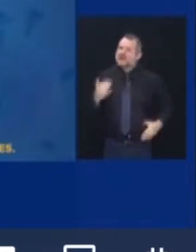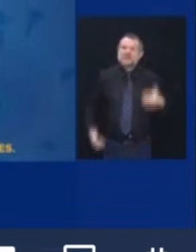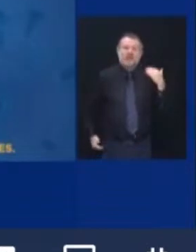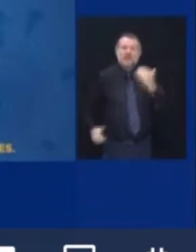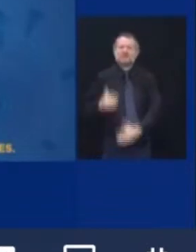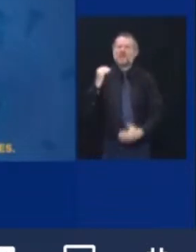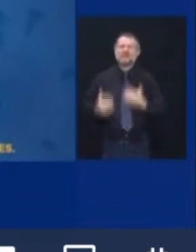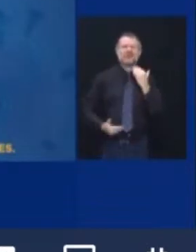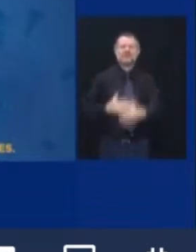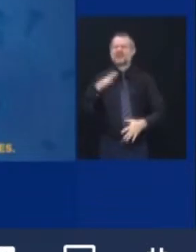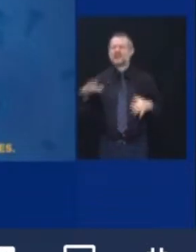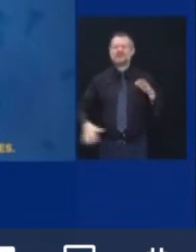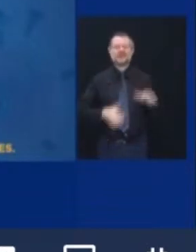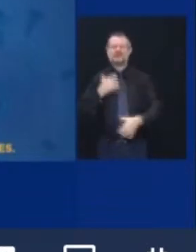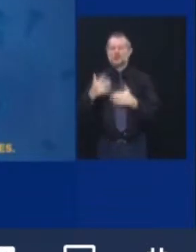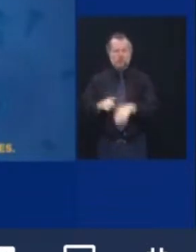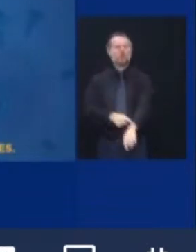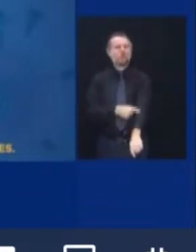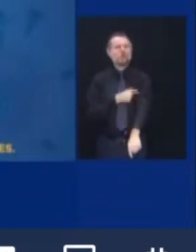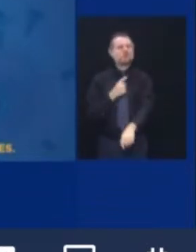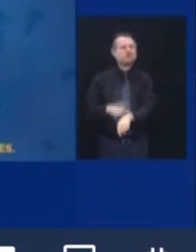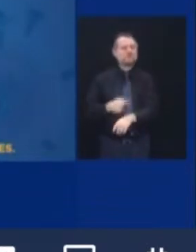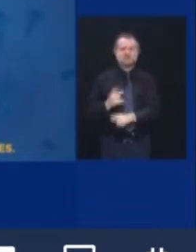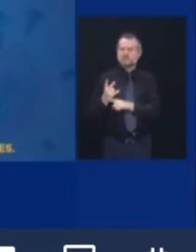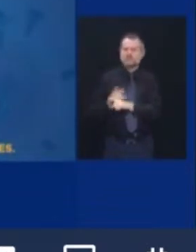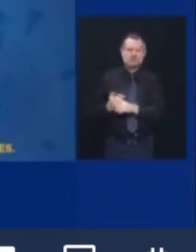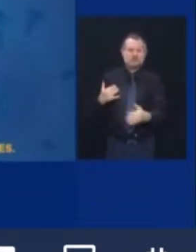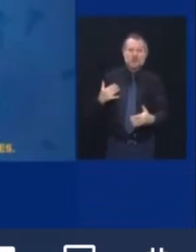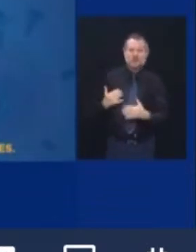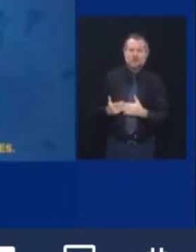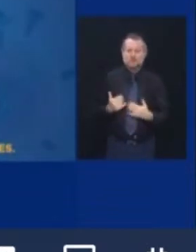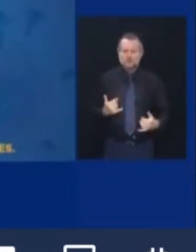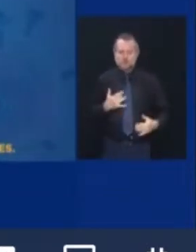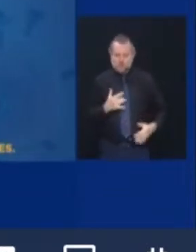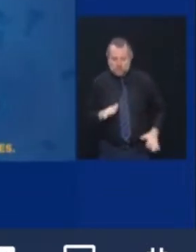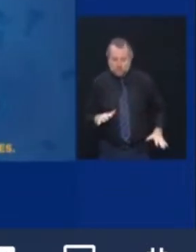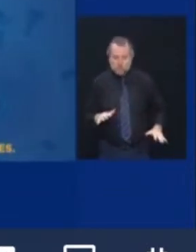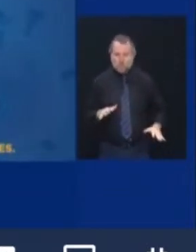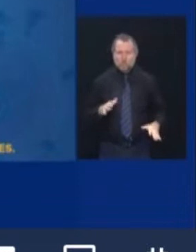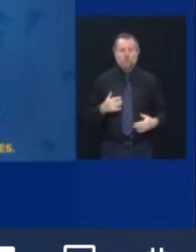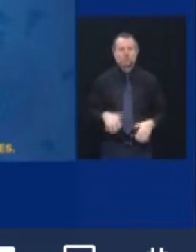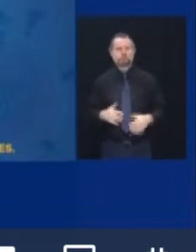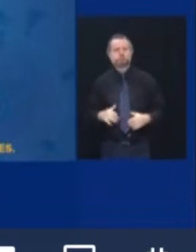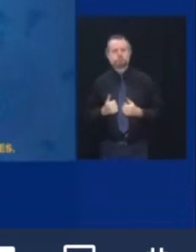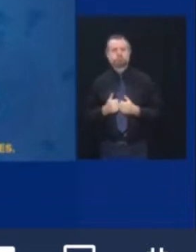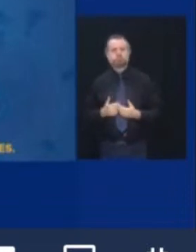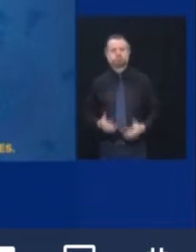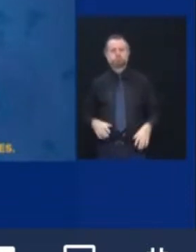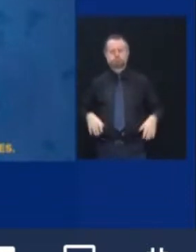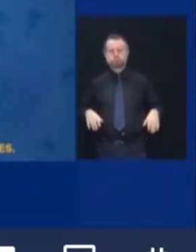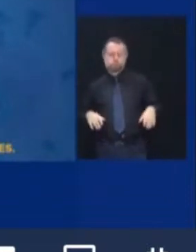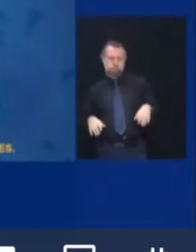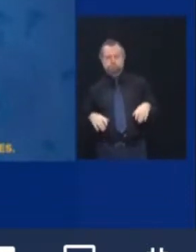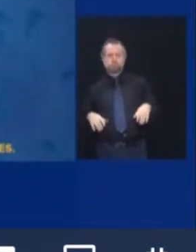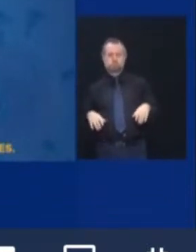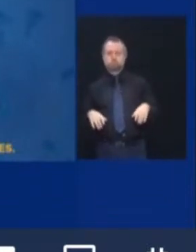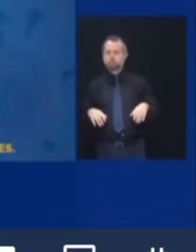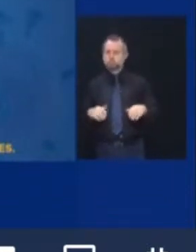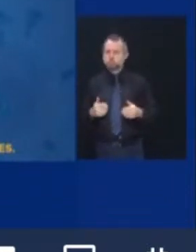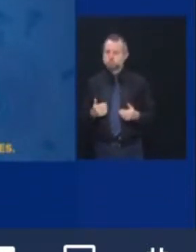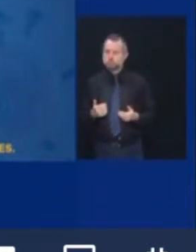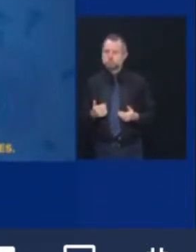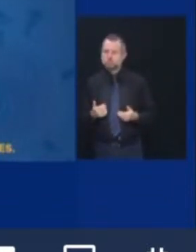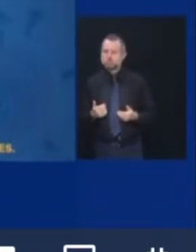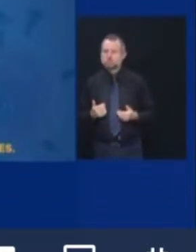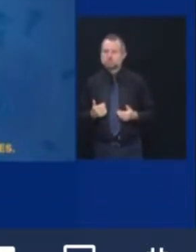And the adrenaline wears off. And then you're really exhausted when the adrenaline wears off. And this